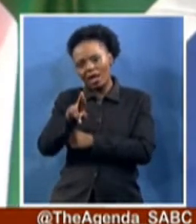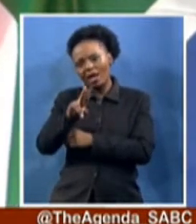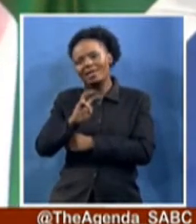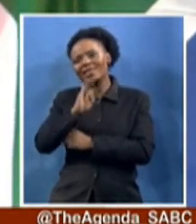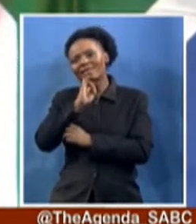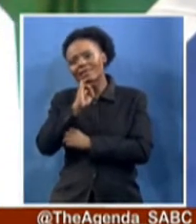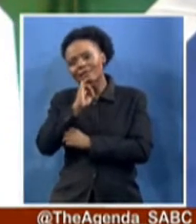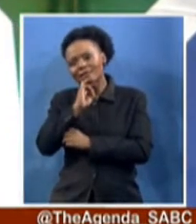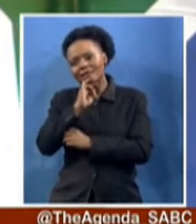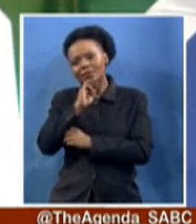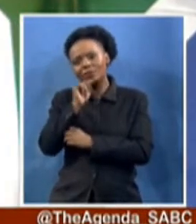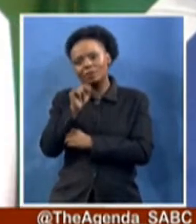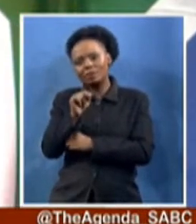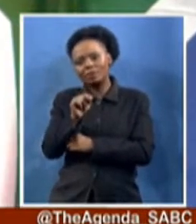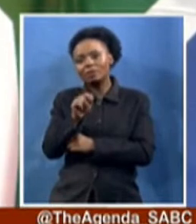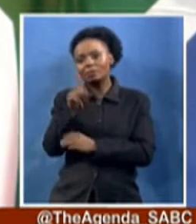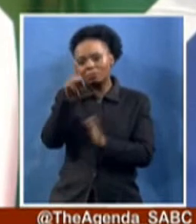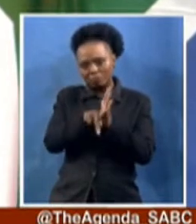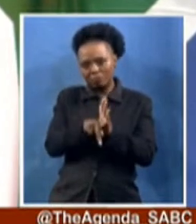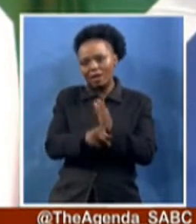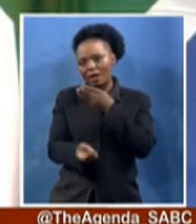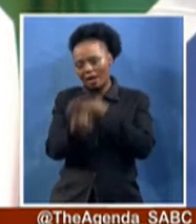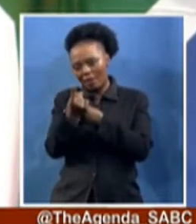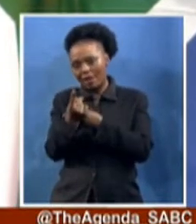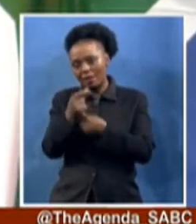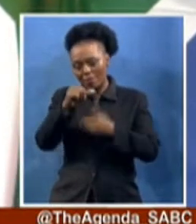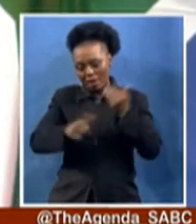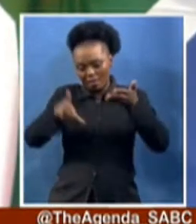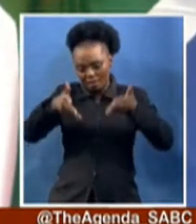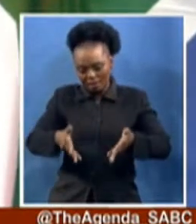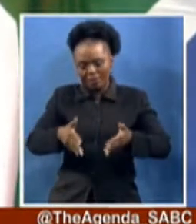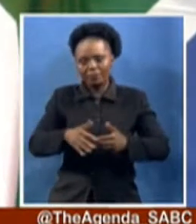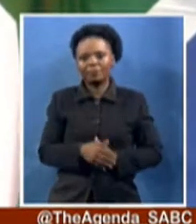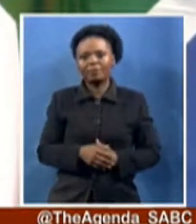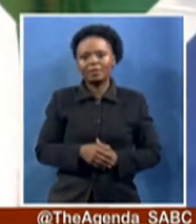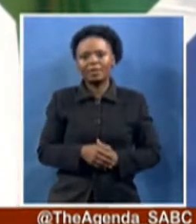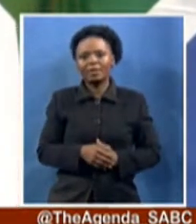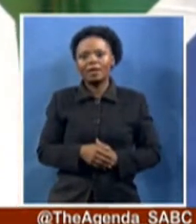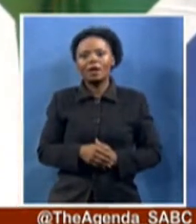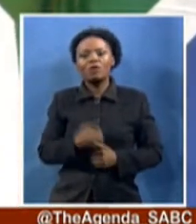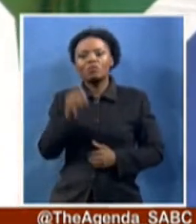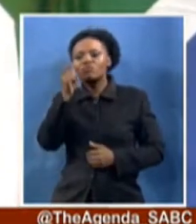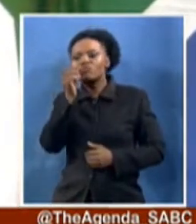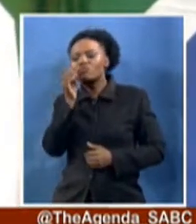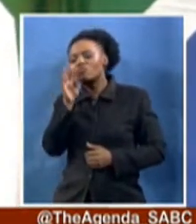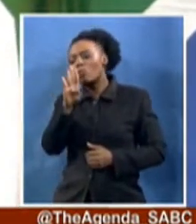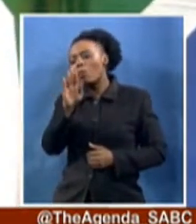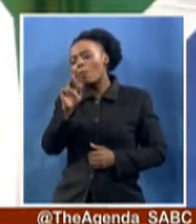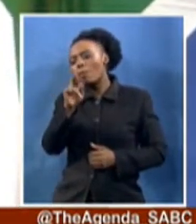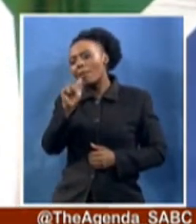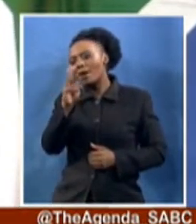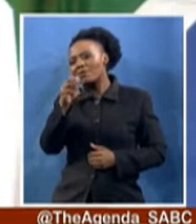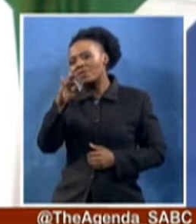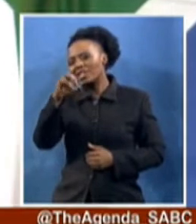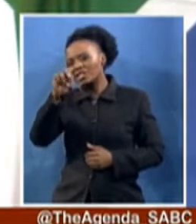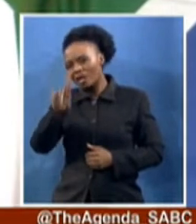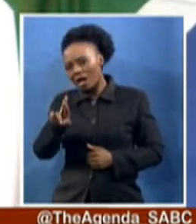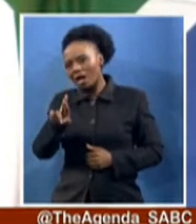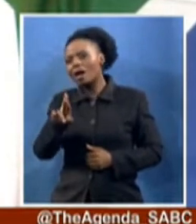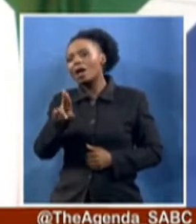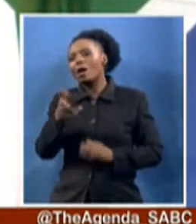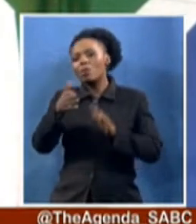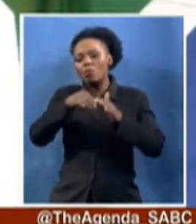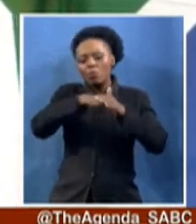It's Bram Fischer, was born on this month. It's Ma Winnie Madikizela Mandela, who left